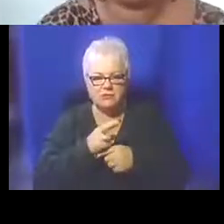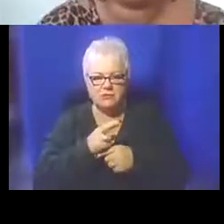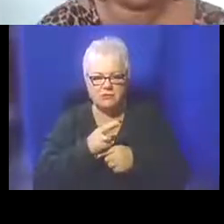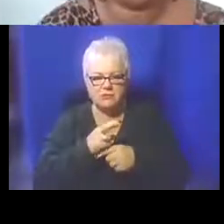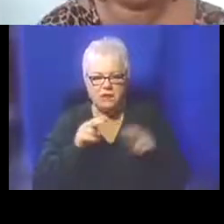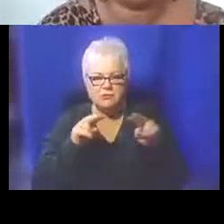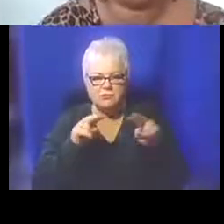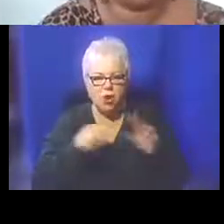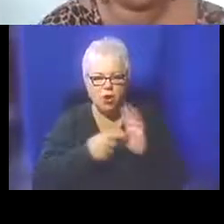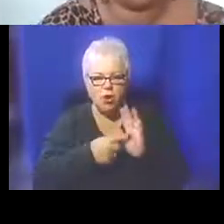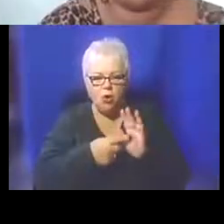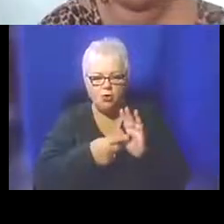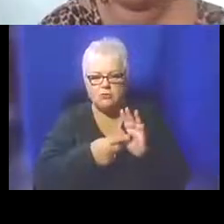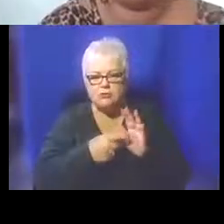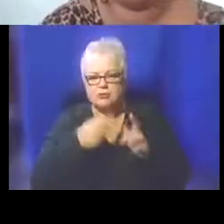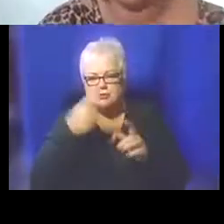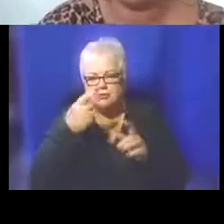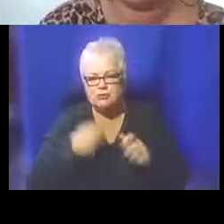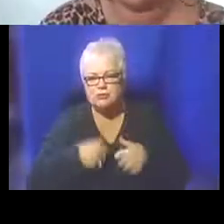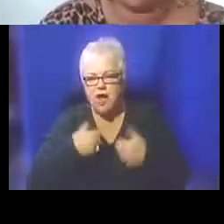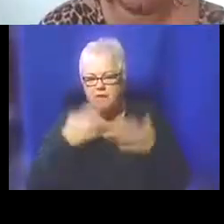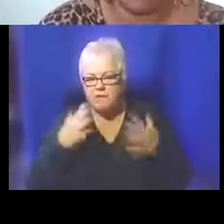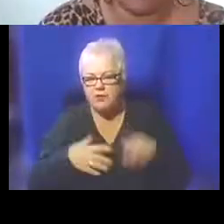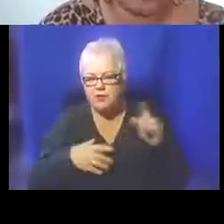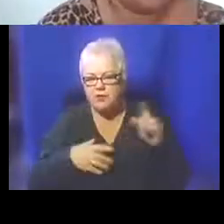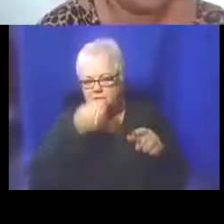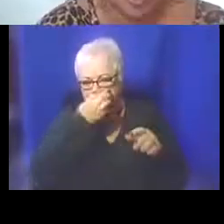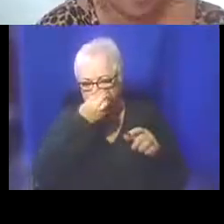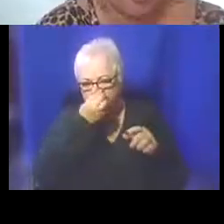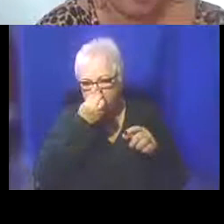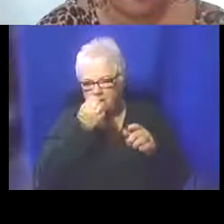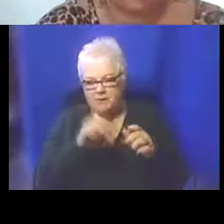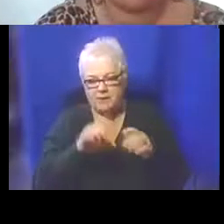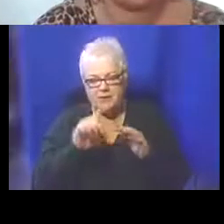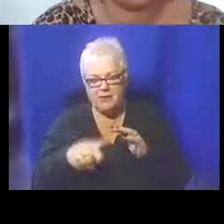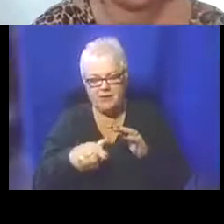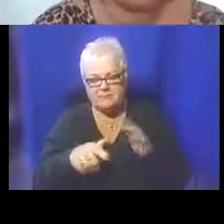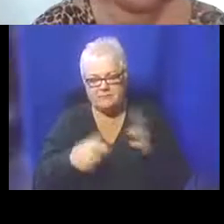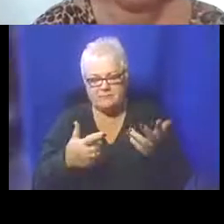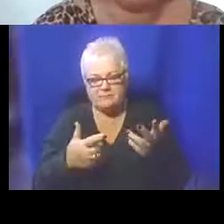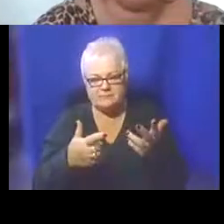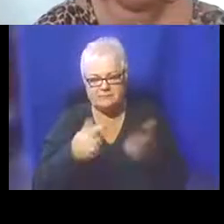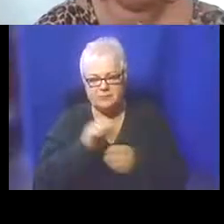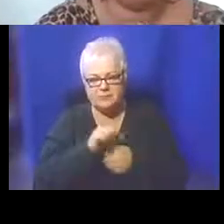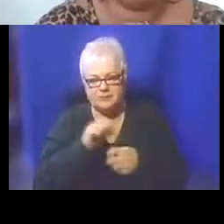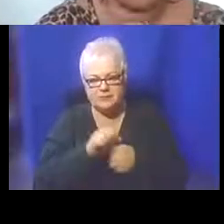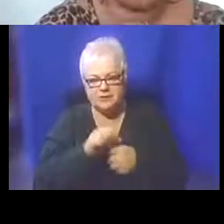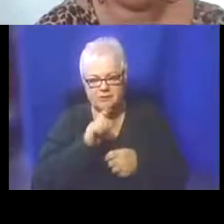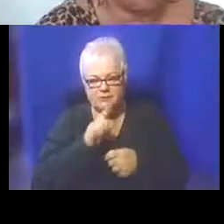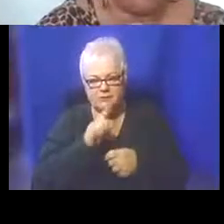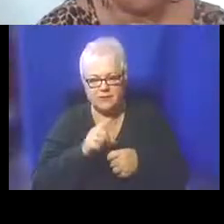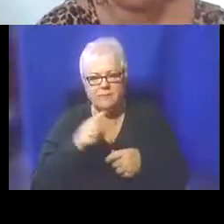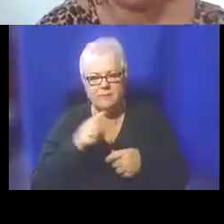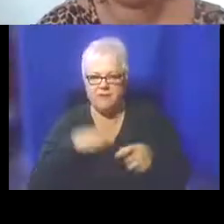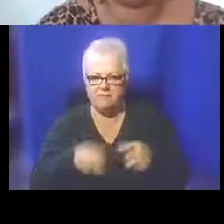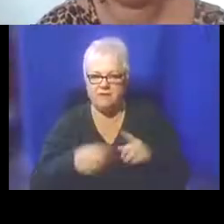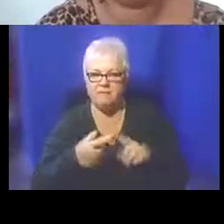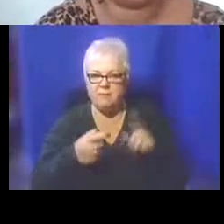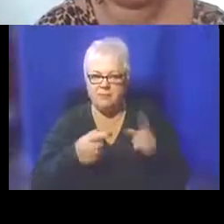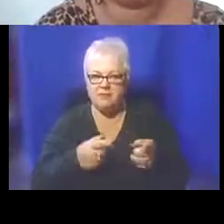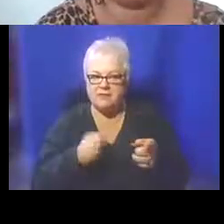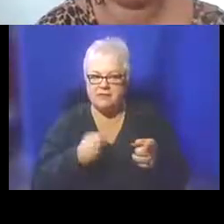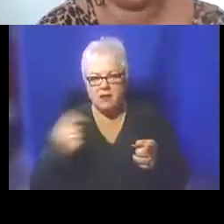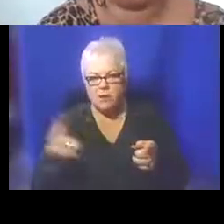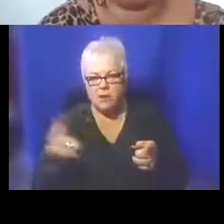and then to survivors. When I found it later in my work, I didn't have it in the beginning, which I really would have benefited from. But